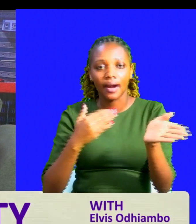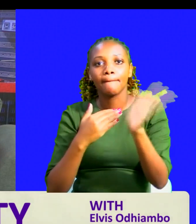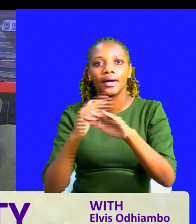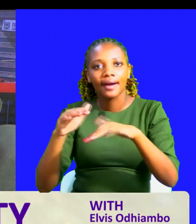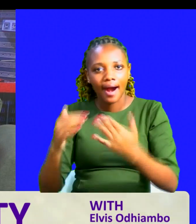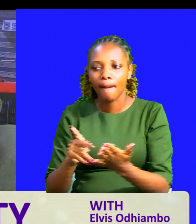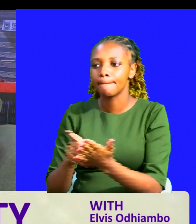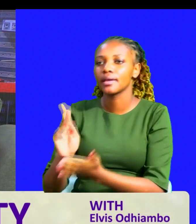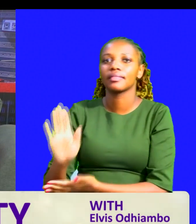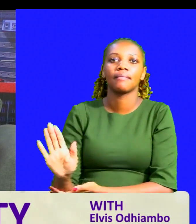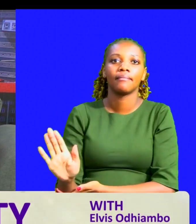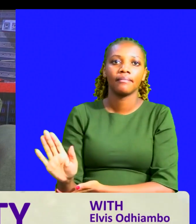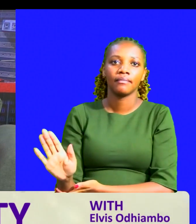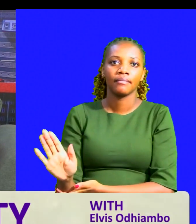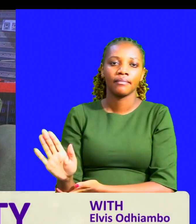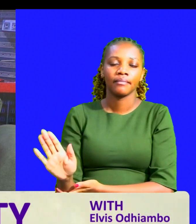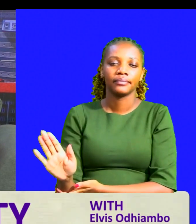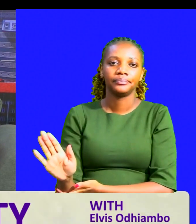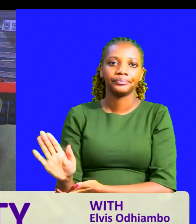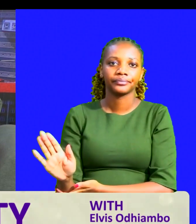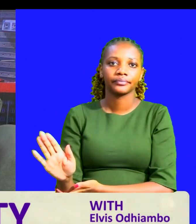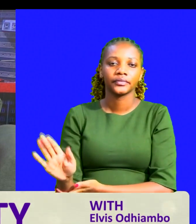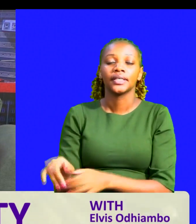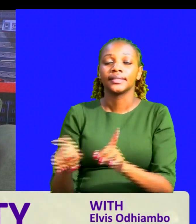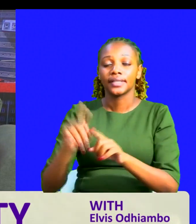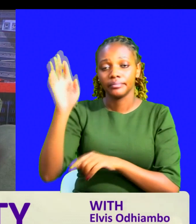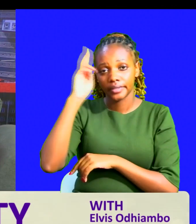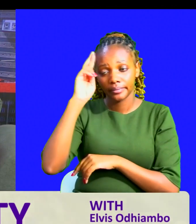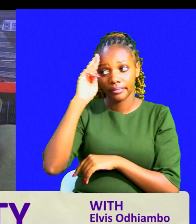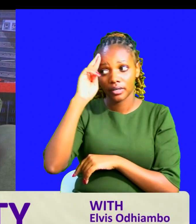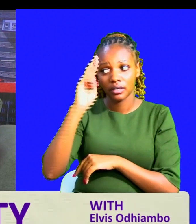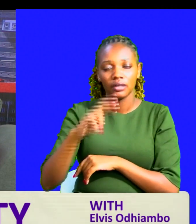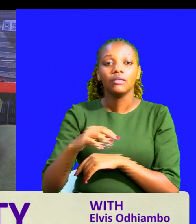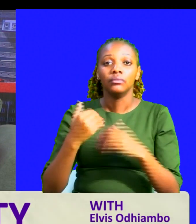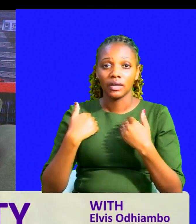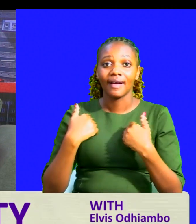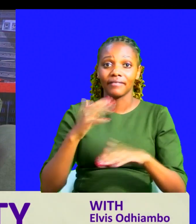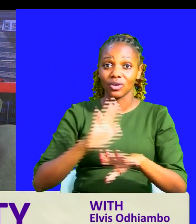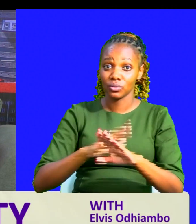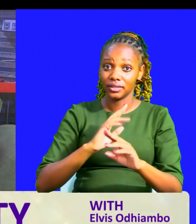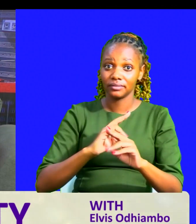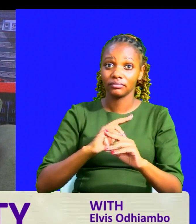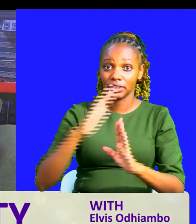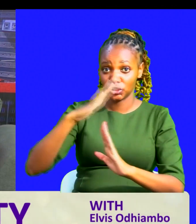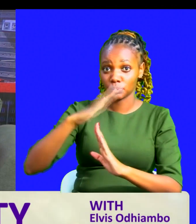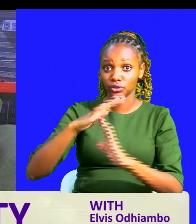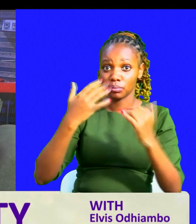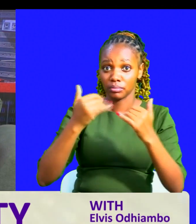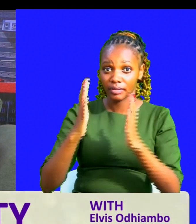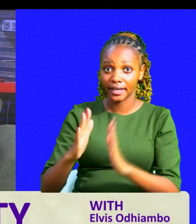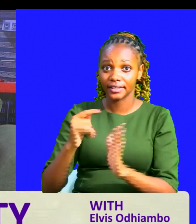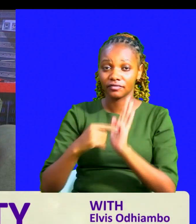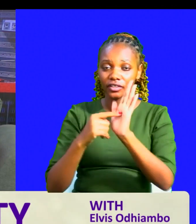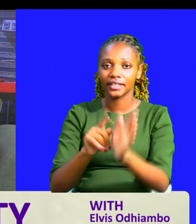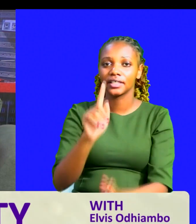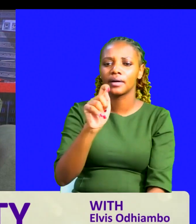them their dues and for what they do. Remember, there have been quite good names in the Gor Mahia club, the likes of